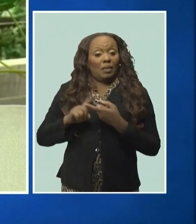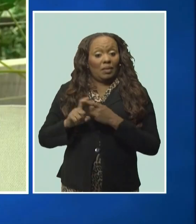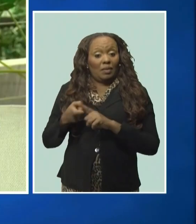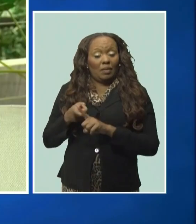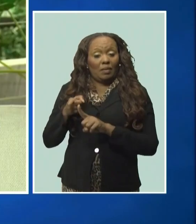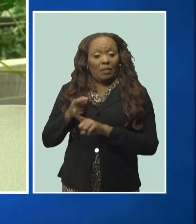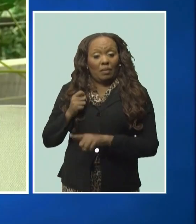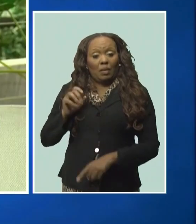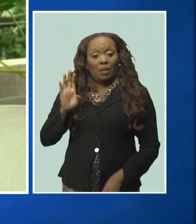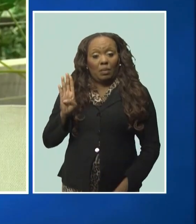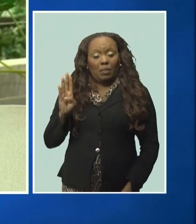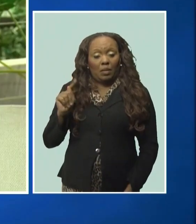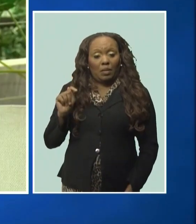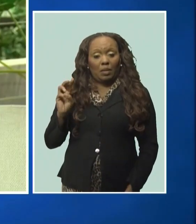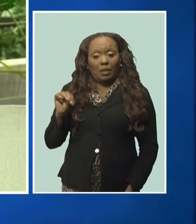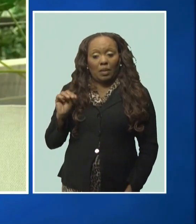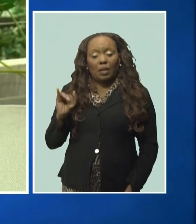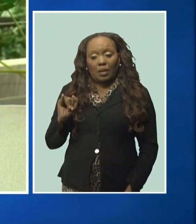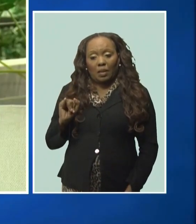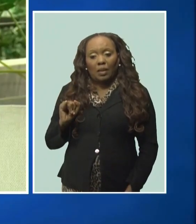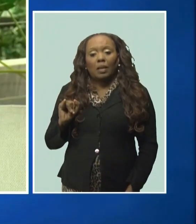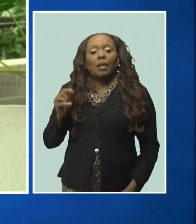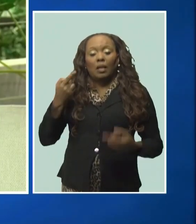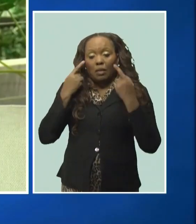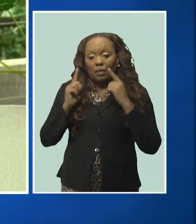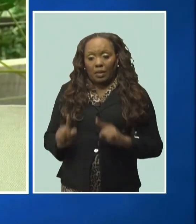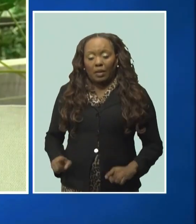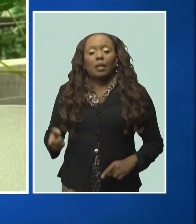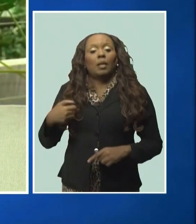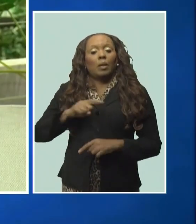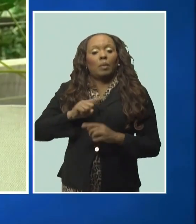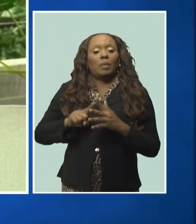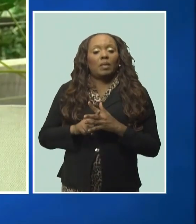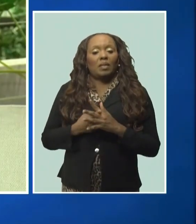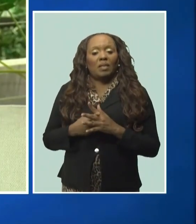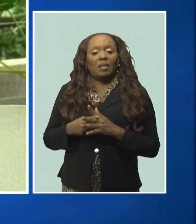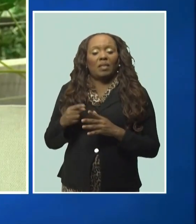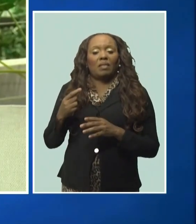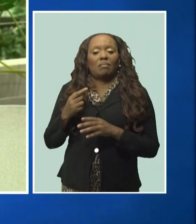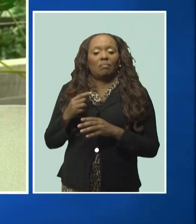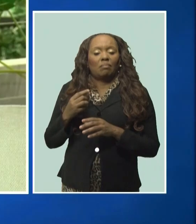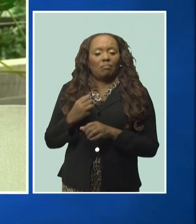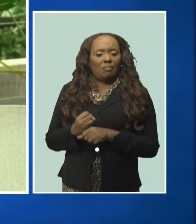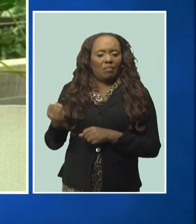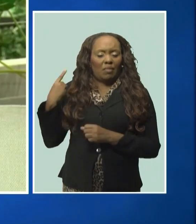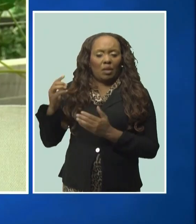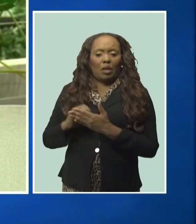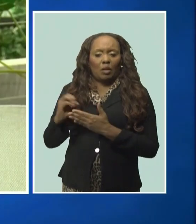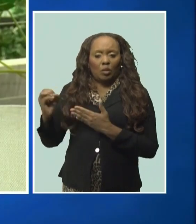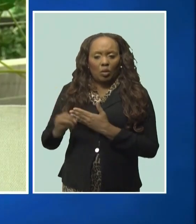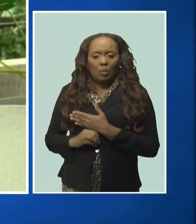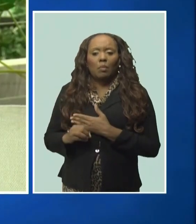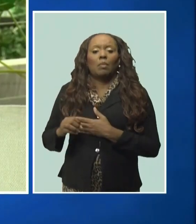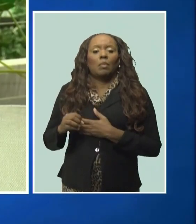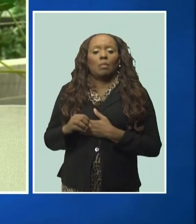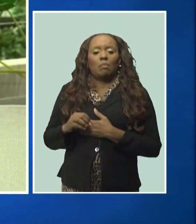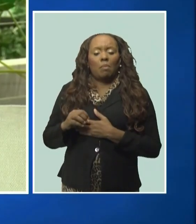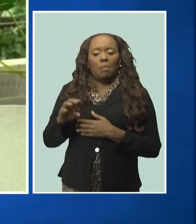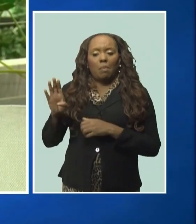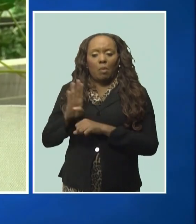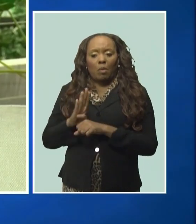this. Once we started the inaugural flight last October, I remember Corey telling me that the arrivals increased